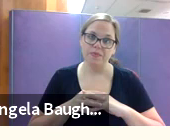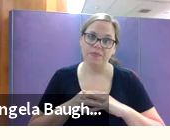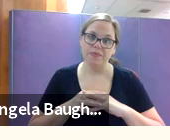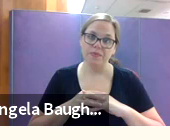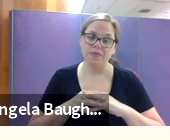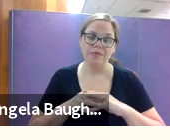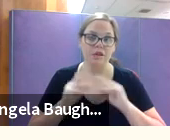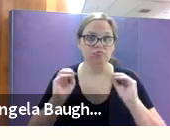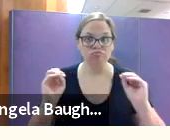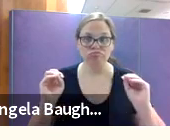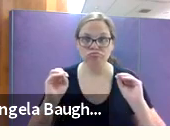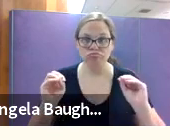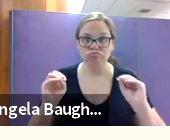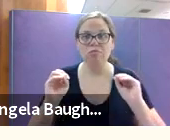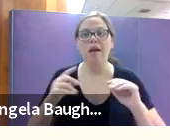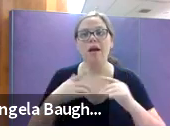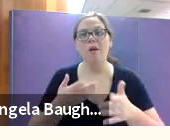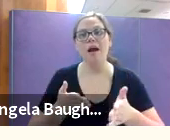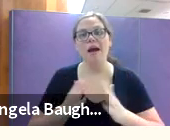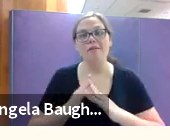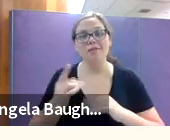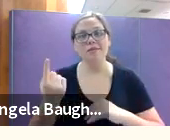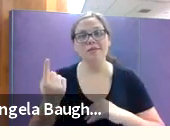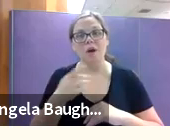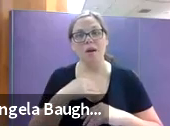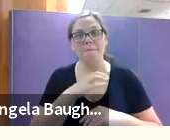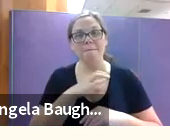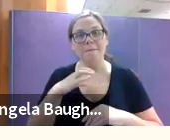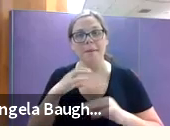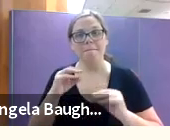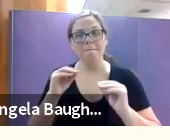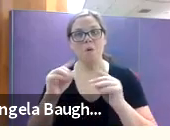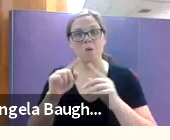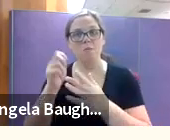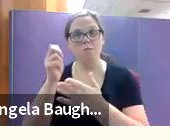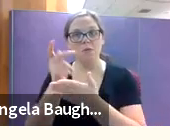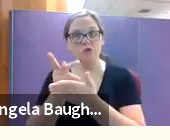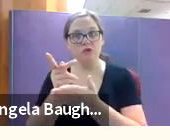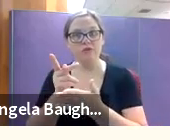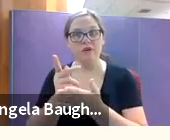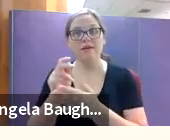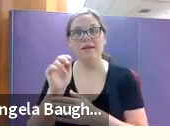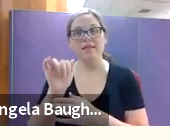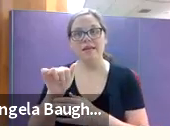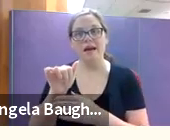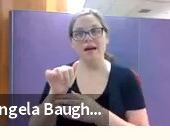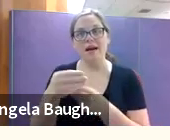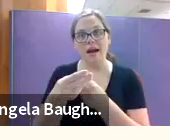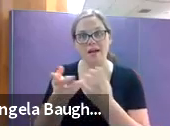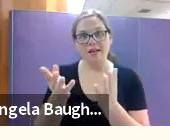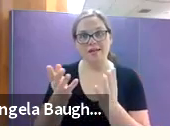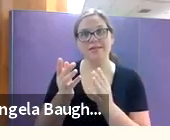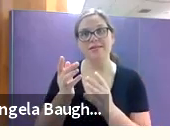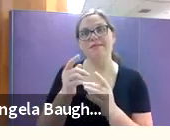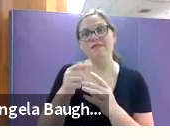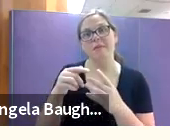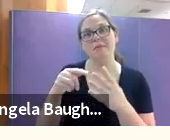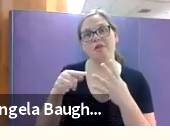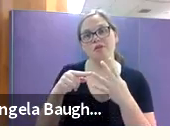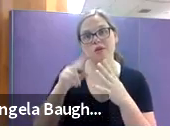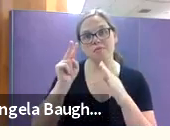Hearing none, I'd like to ask for someone on the committee to make a motion to approve the allocations based on third quarter projections